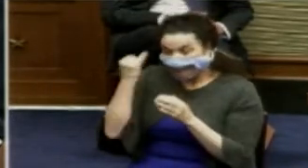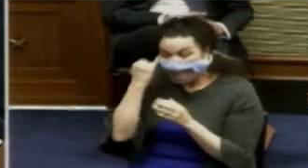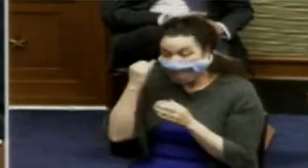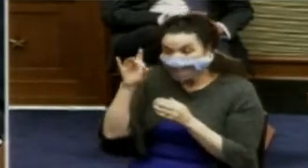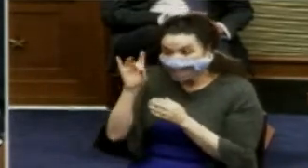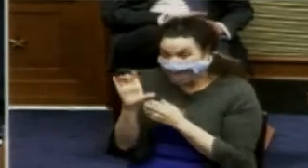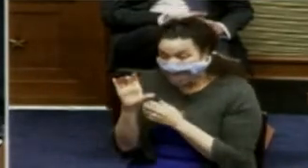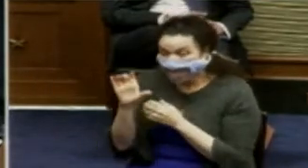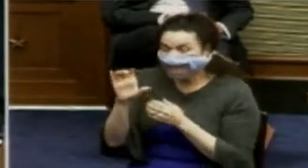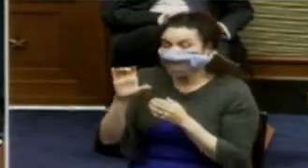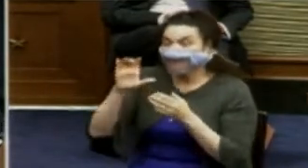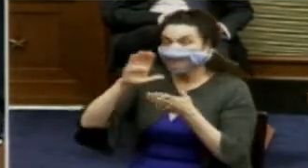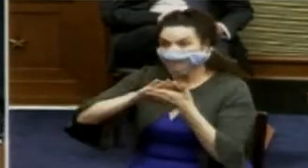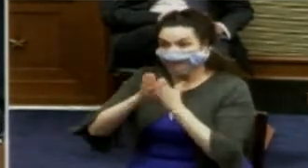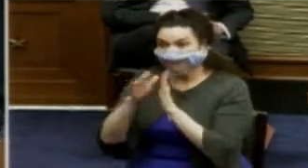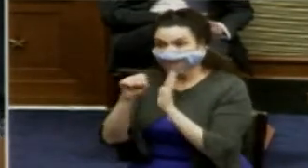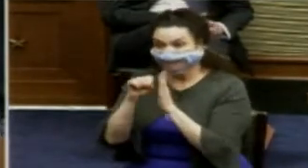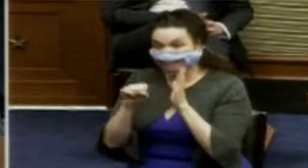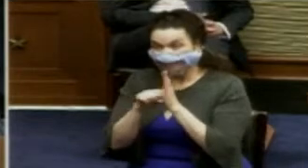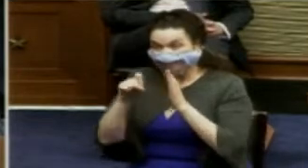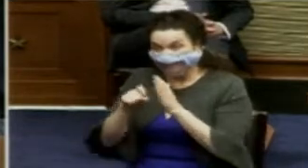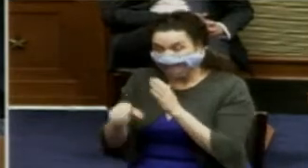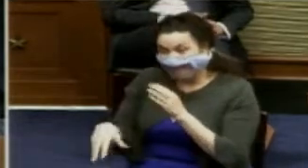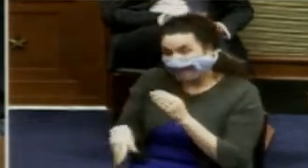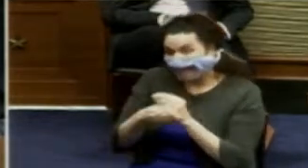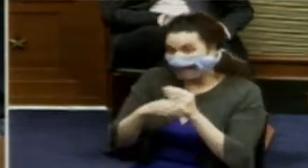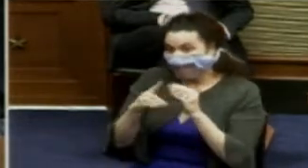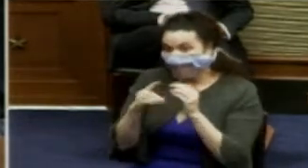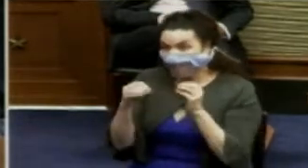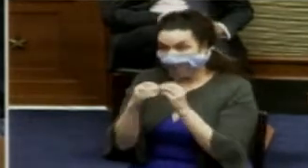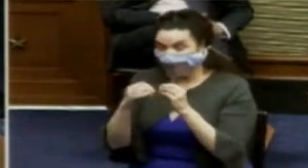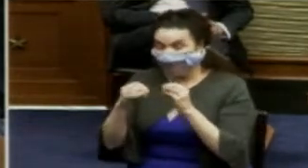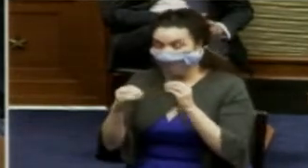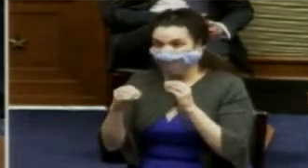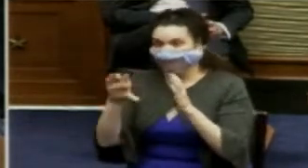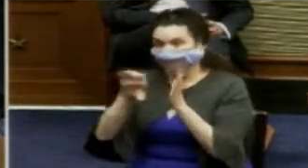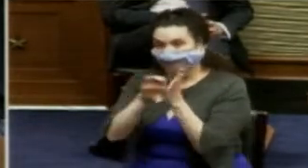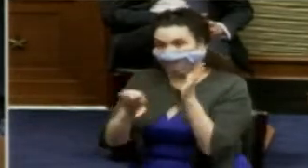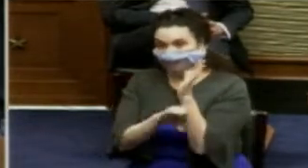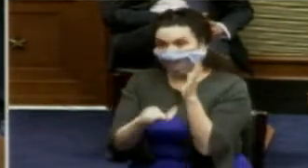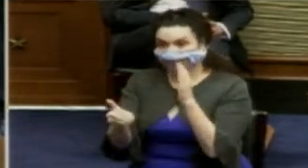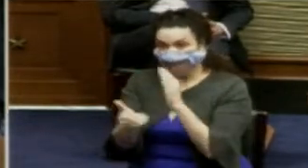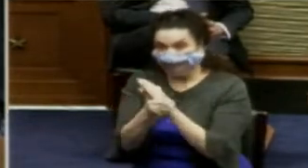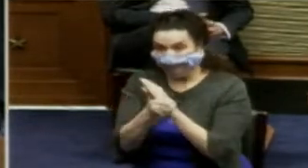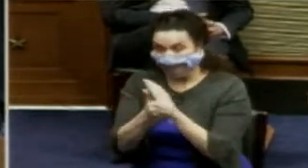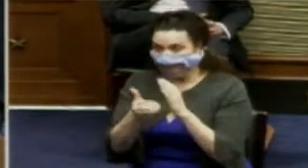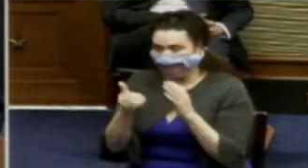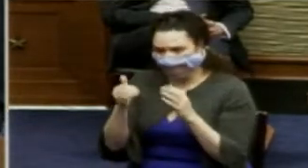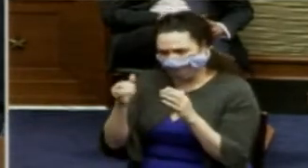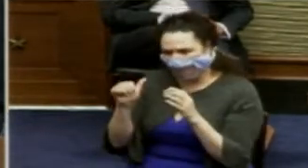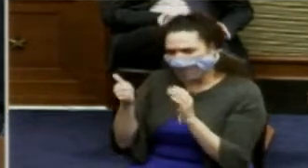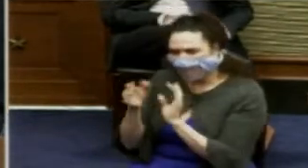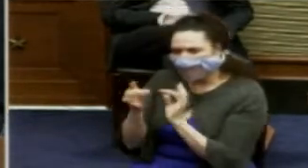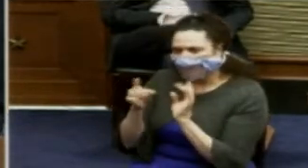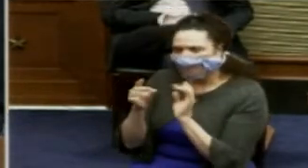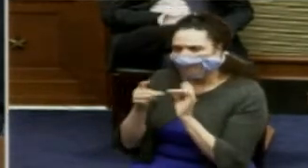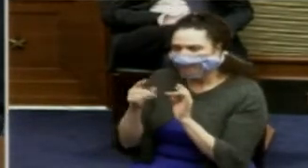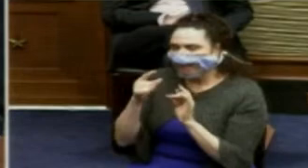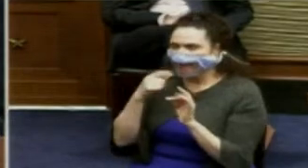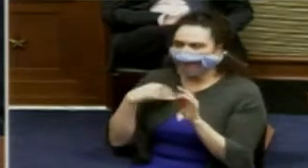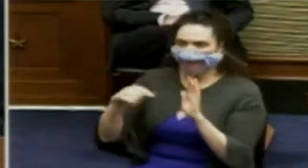statehood. More troublingly, some have said or implied that race or racism is behind these